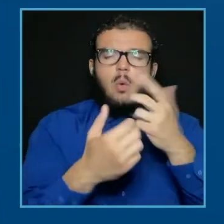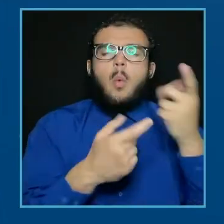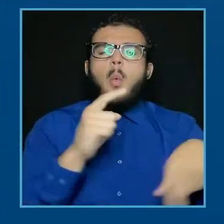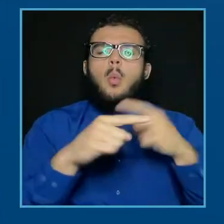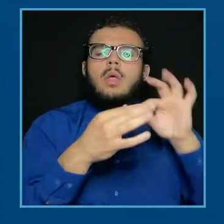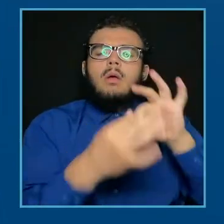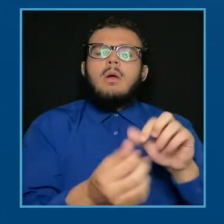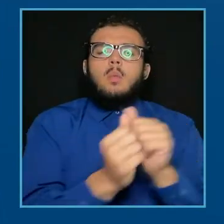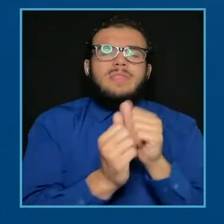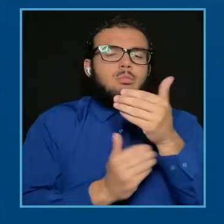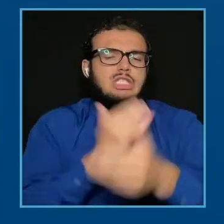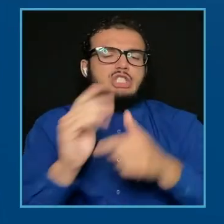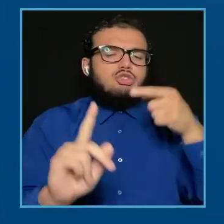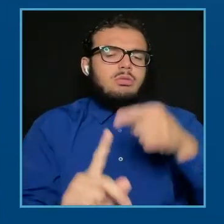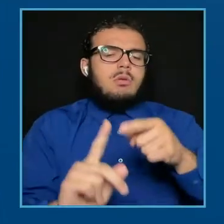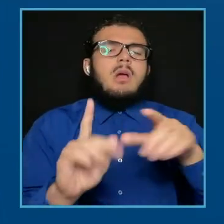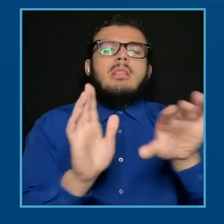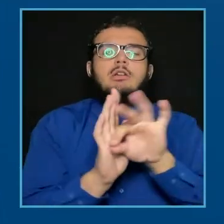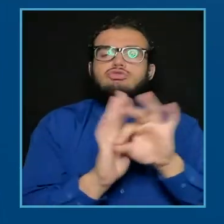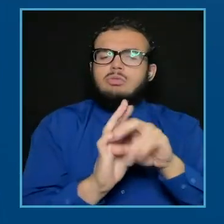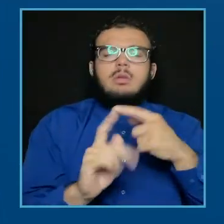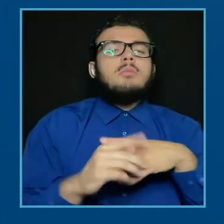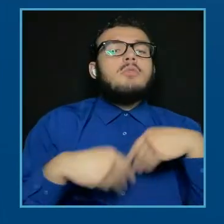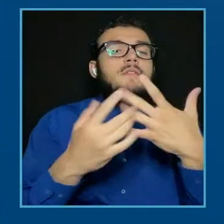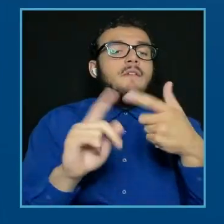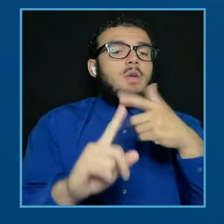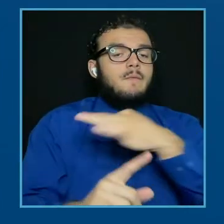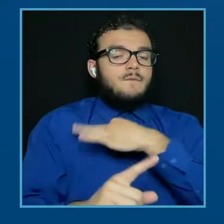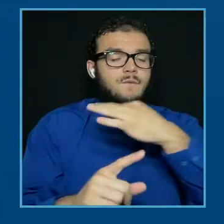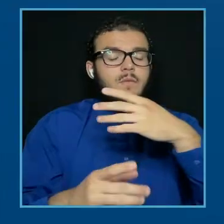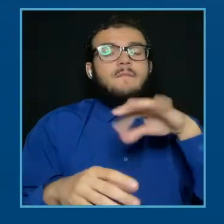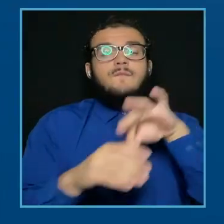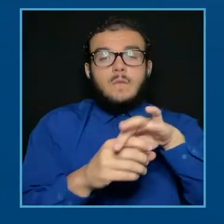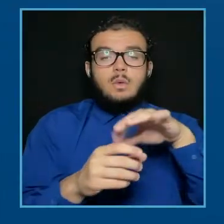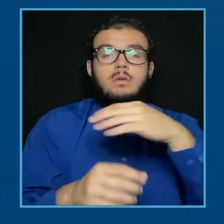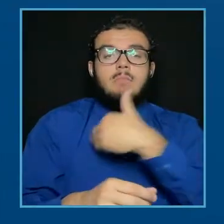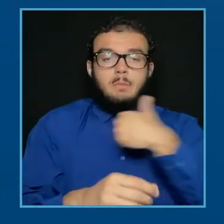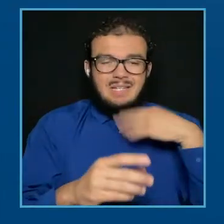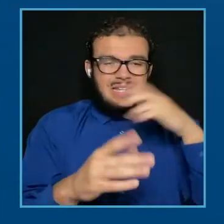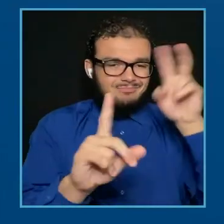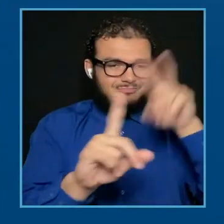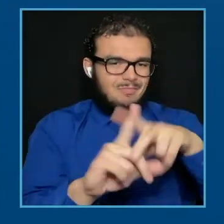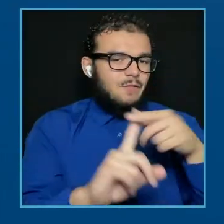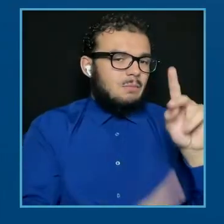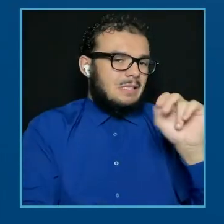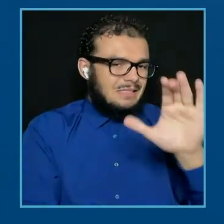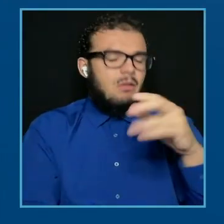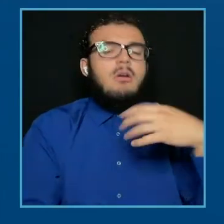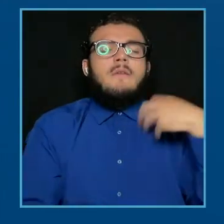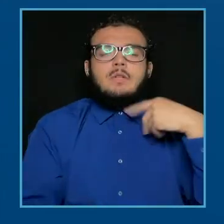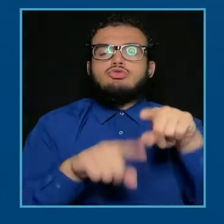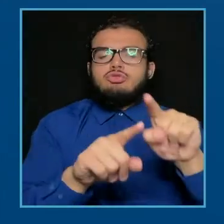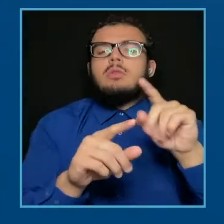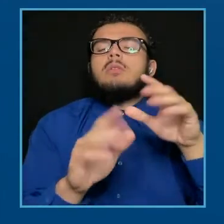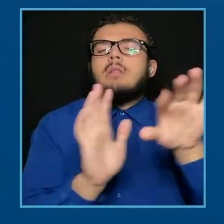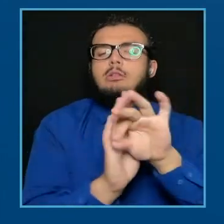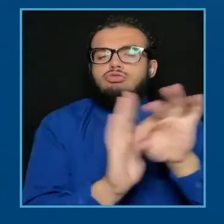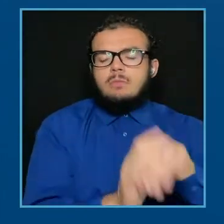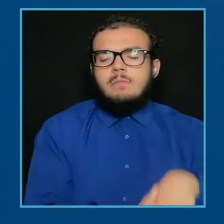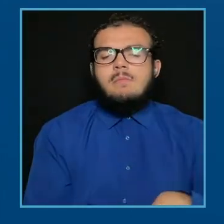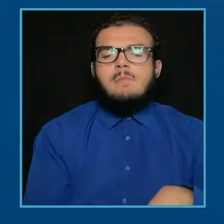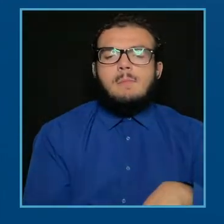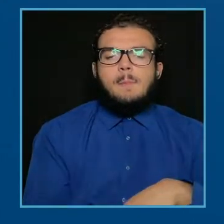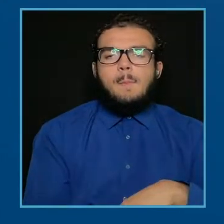procedures that were provided to the voting members approved by the body and implemented by the DNC officers during the election. Also in